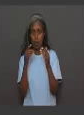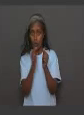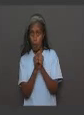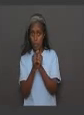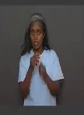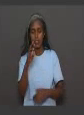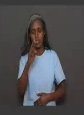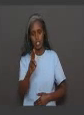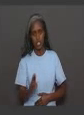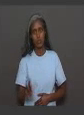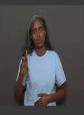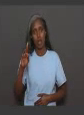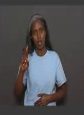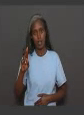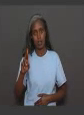r.